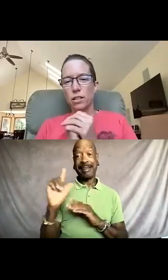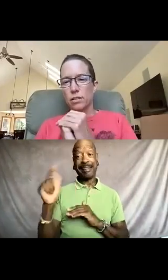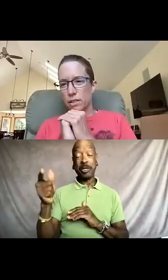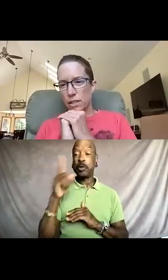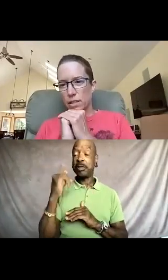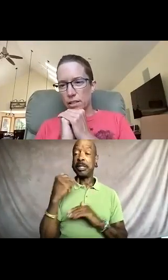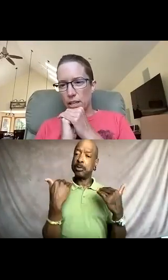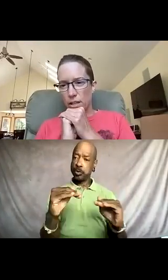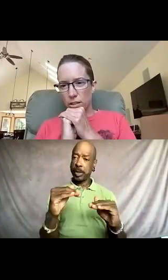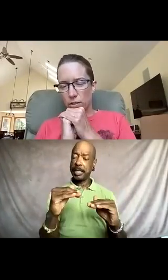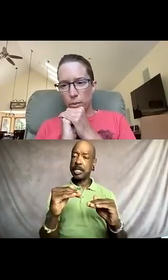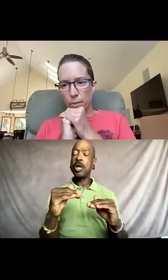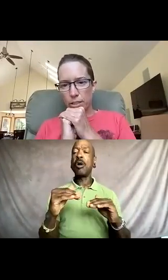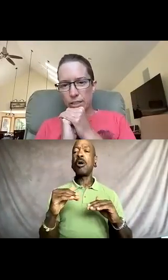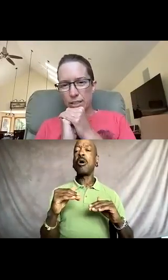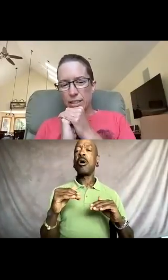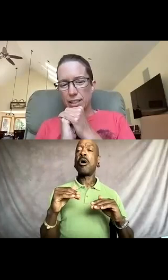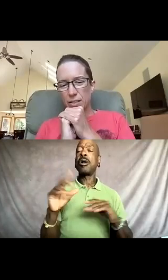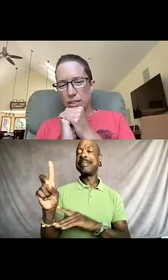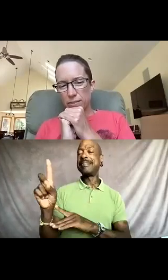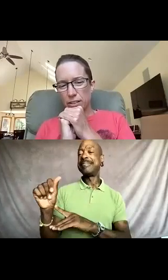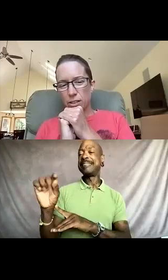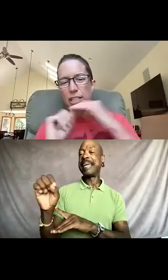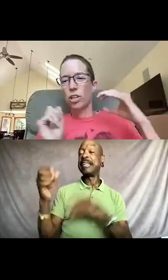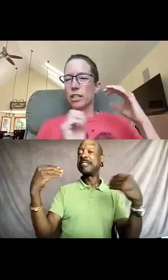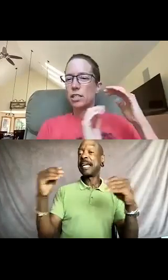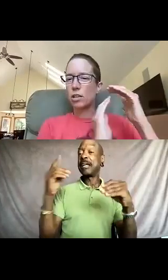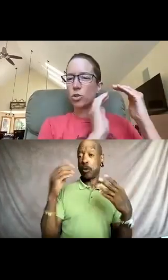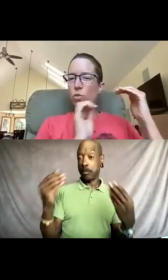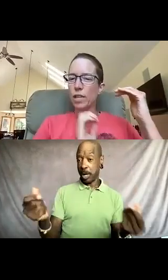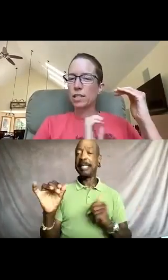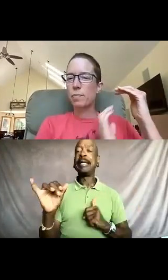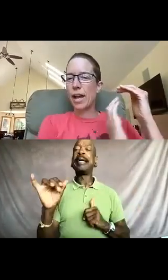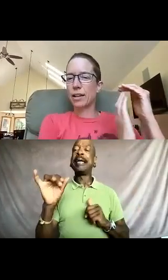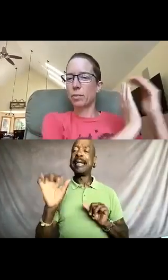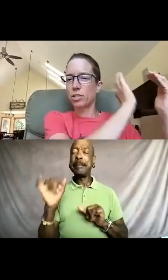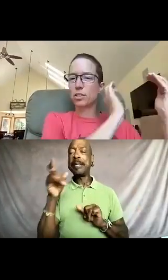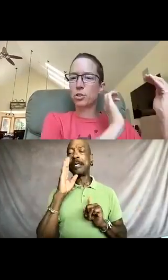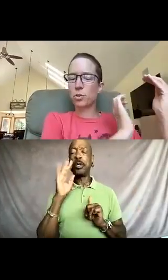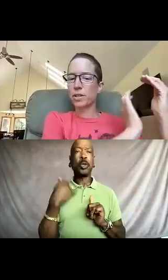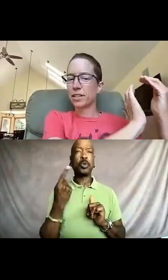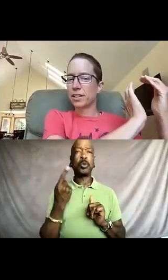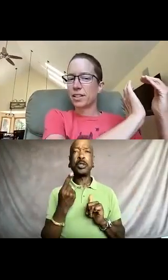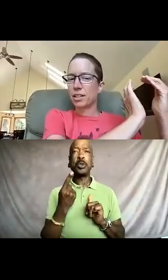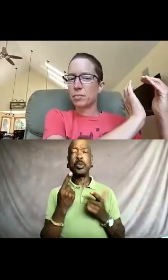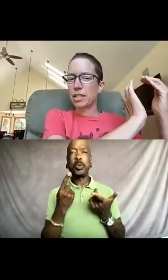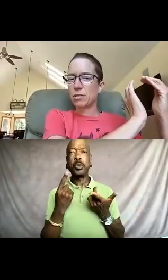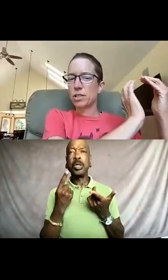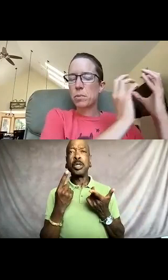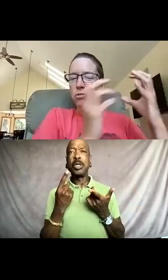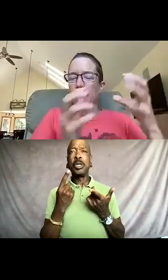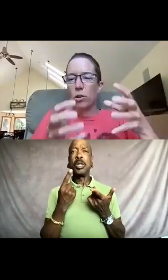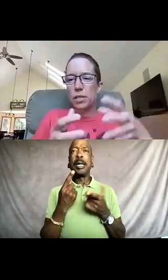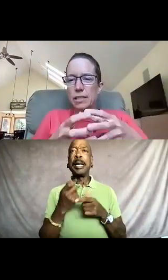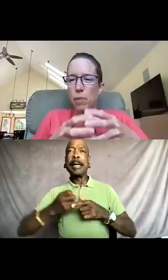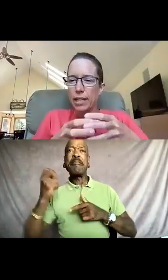restraint on, say, the sale of a property, it can be a little bit like trying to stuff toothpaste back up into the tube. Because once